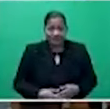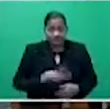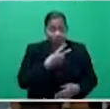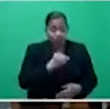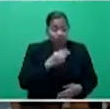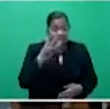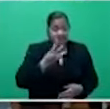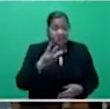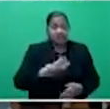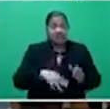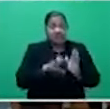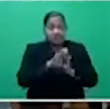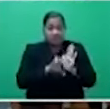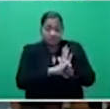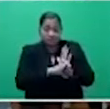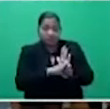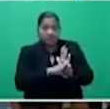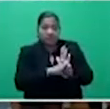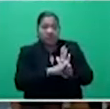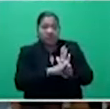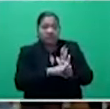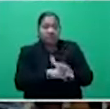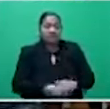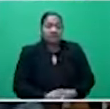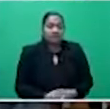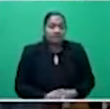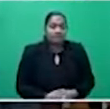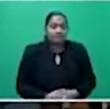2013 constitution, since